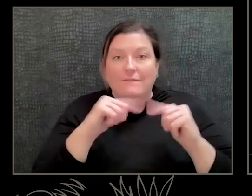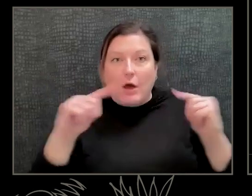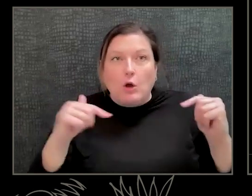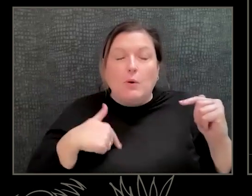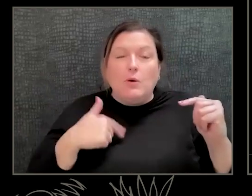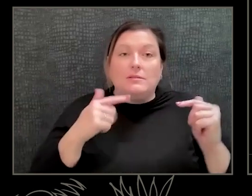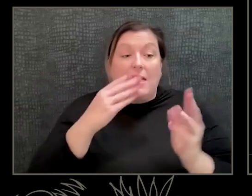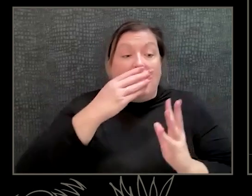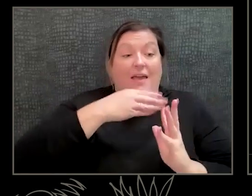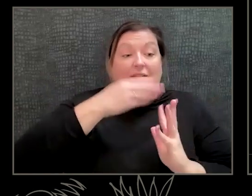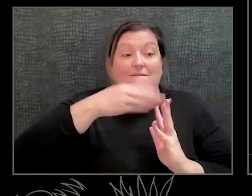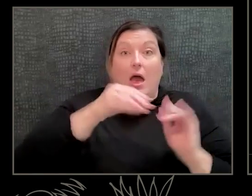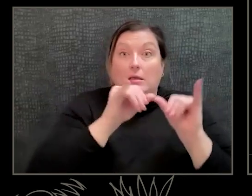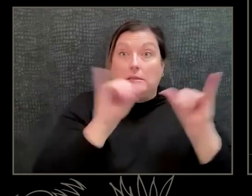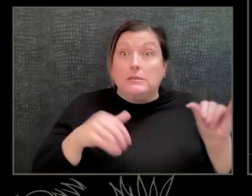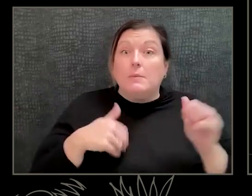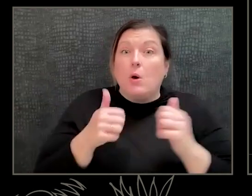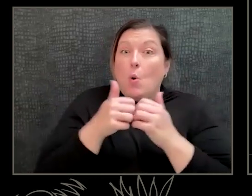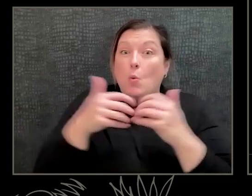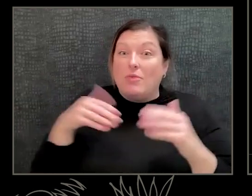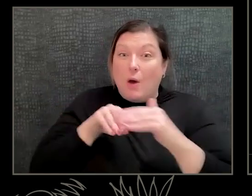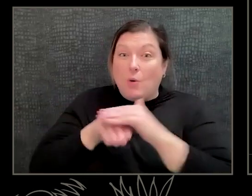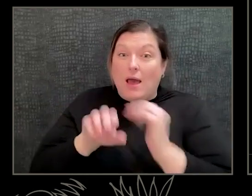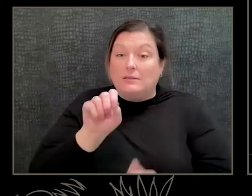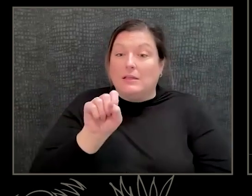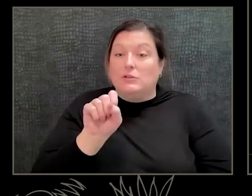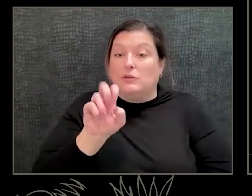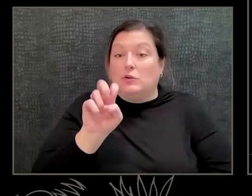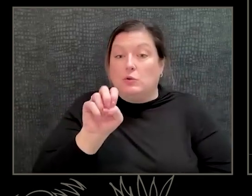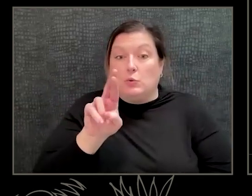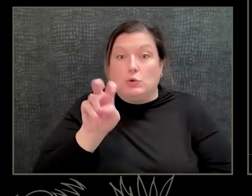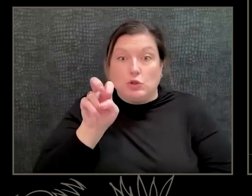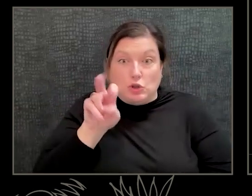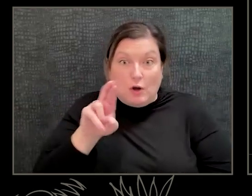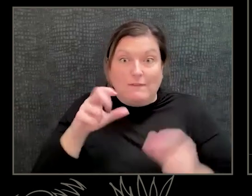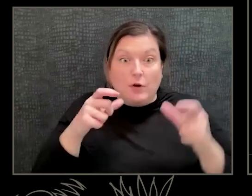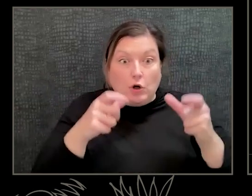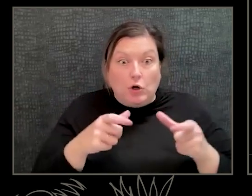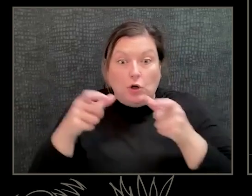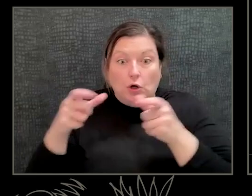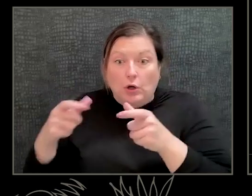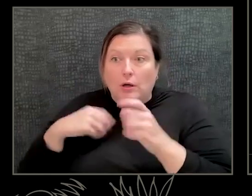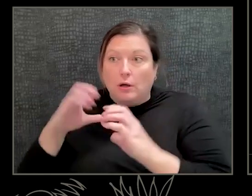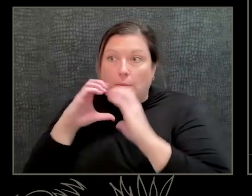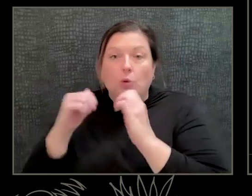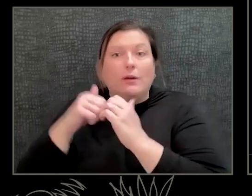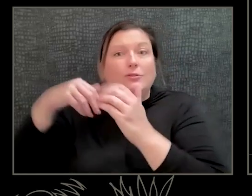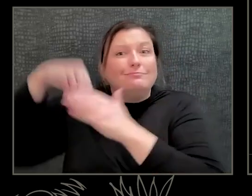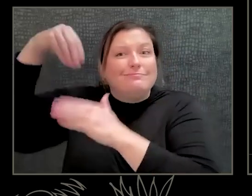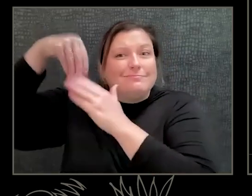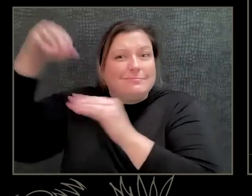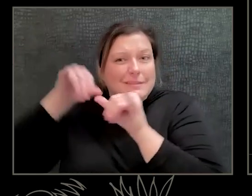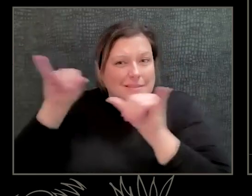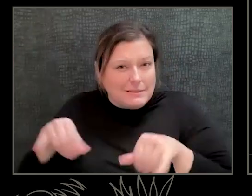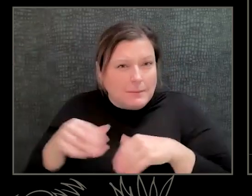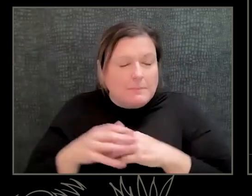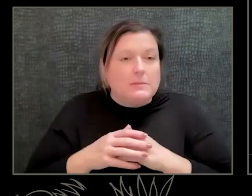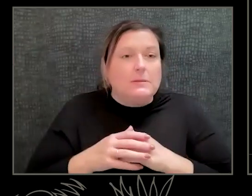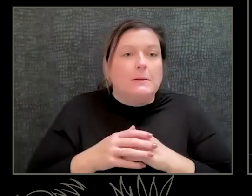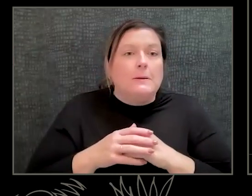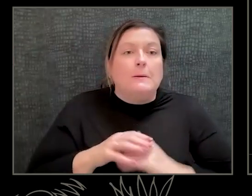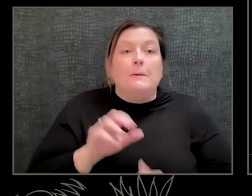and therefore without access to server-to-server communication with external systems.